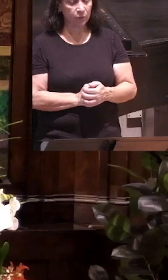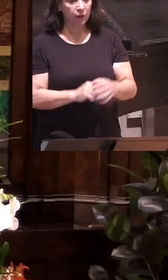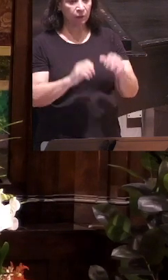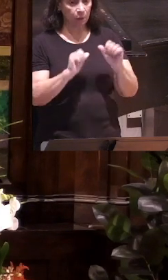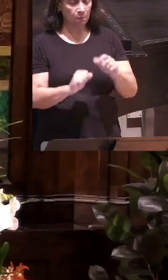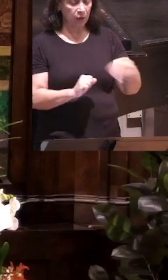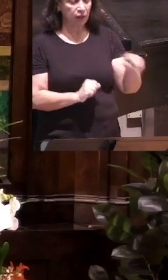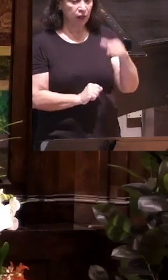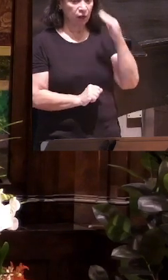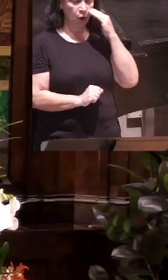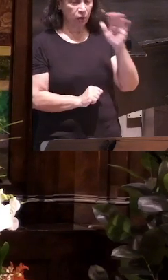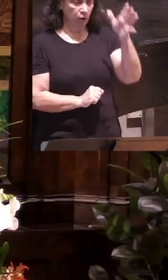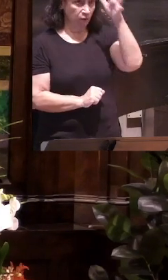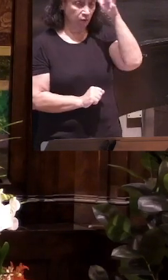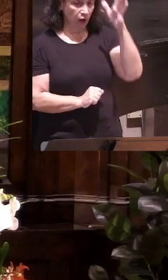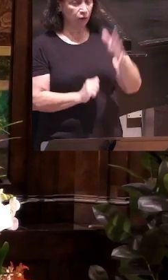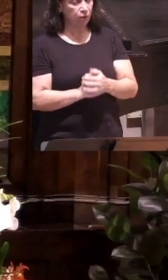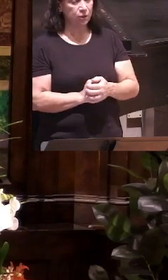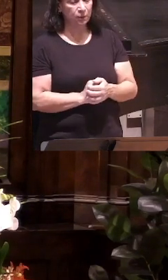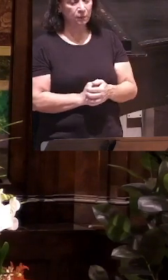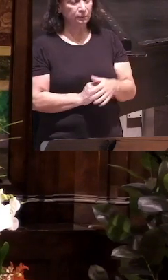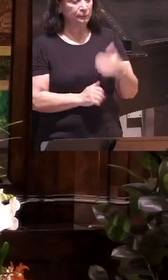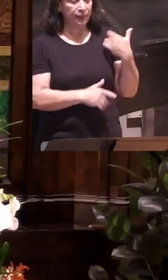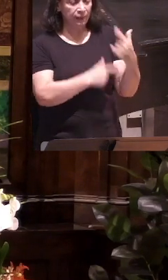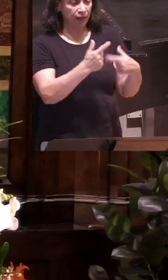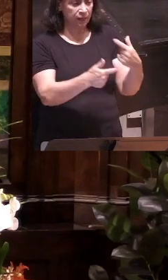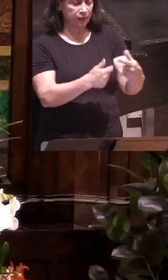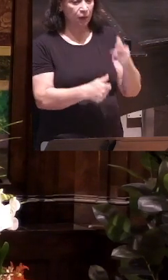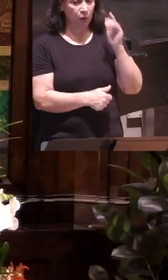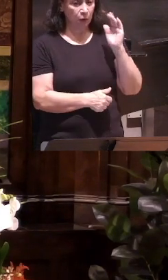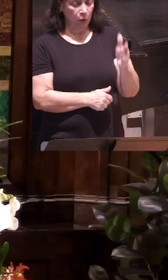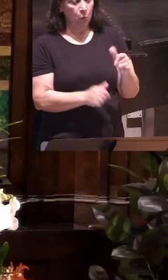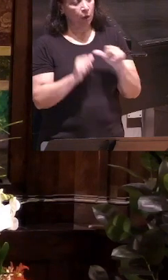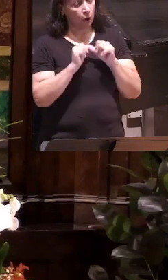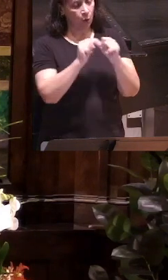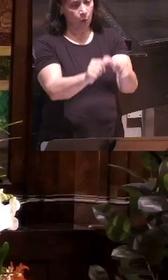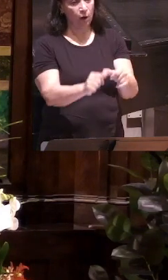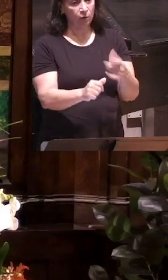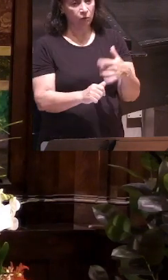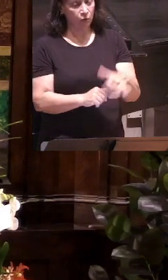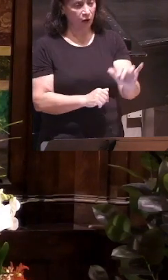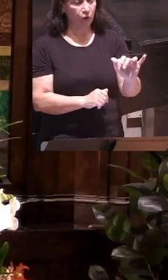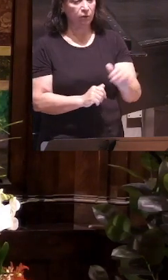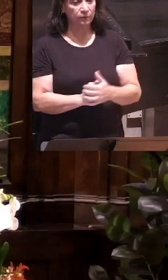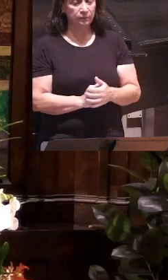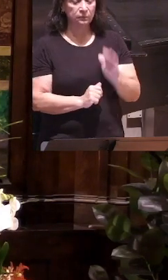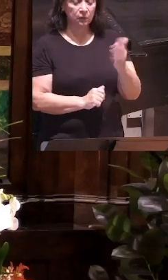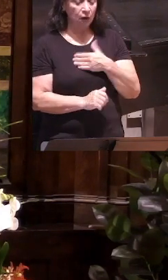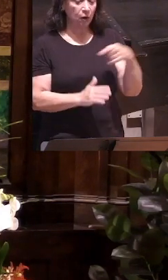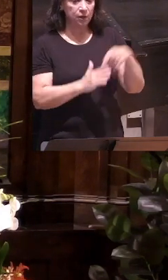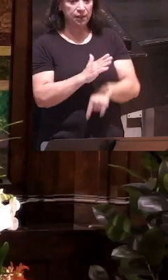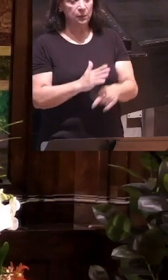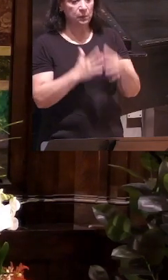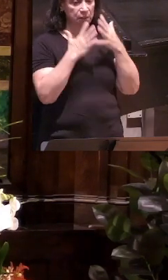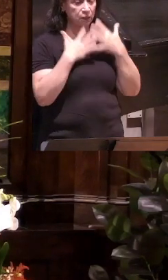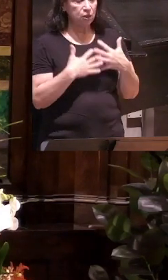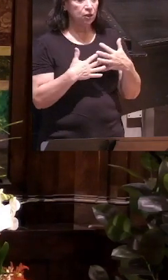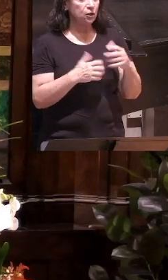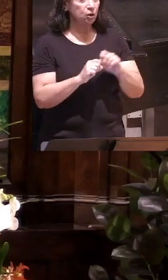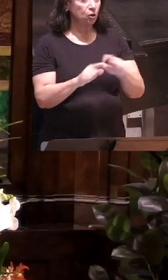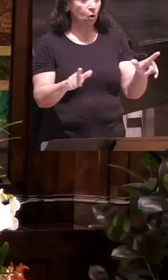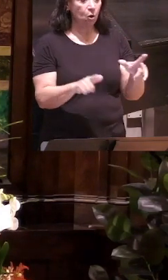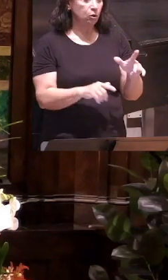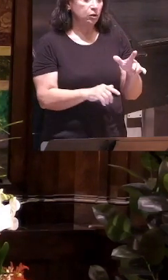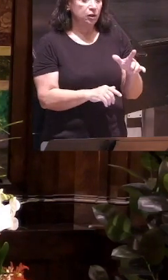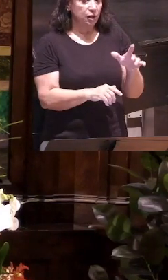May they know that their father's remarkable legacy will live on forever. Our deepest condolences to the entire